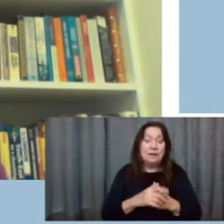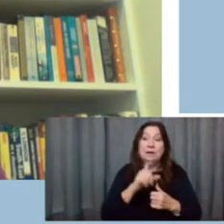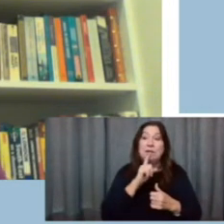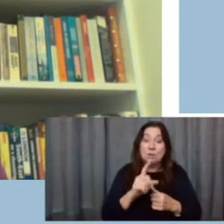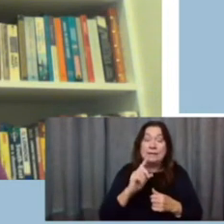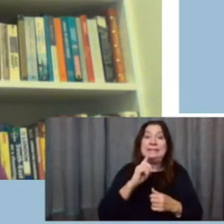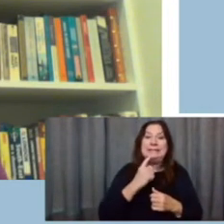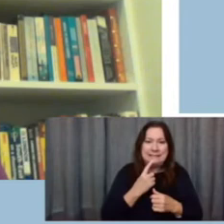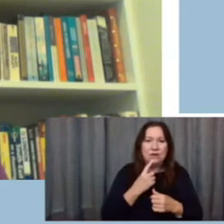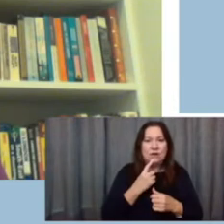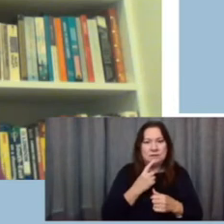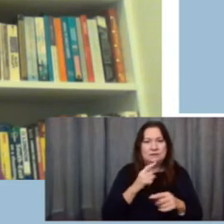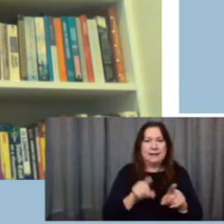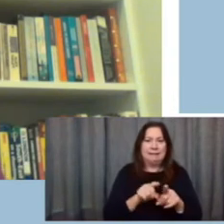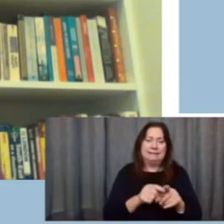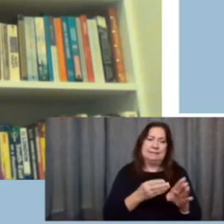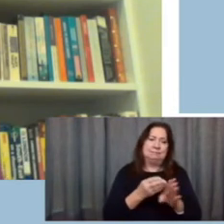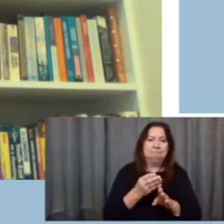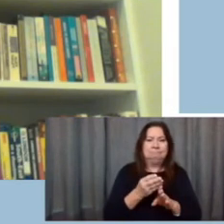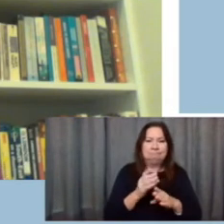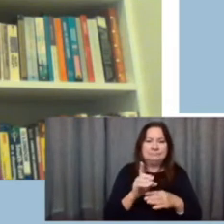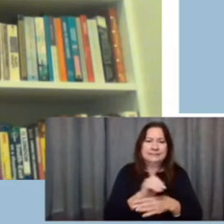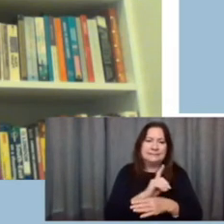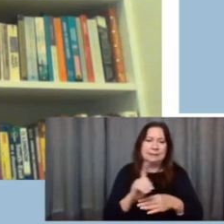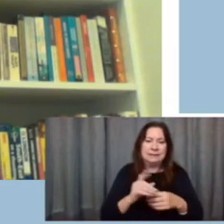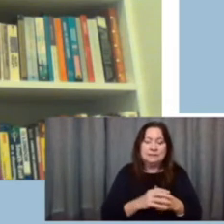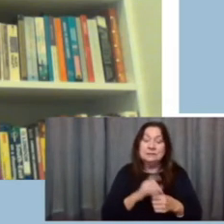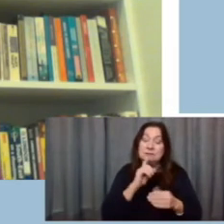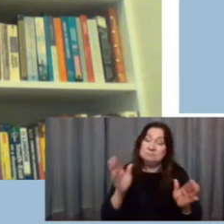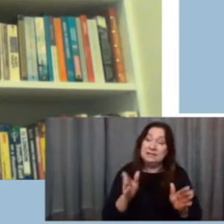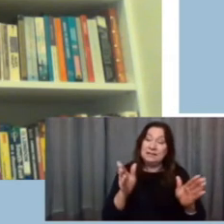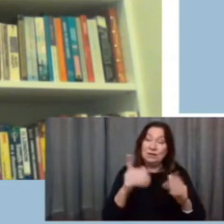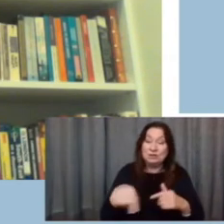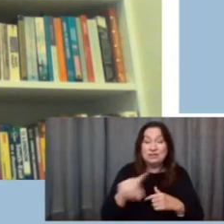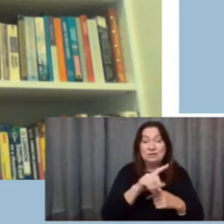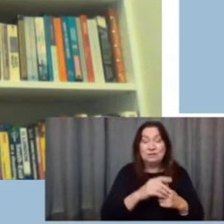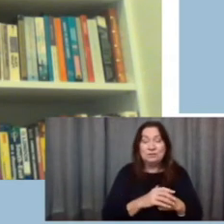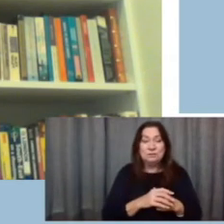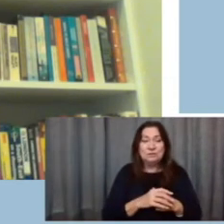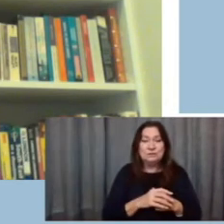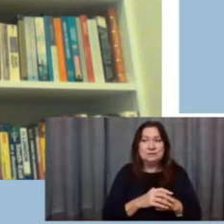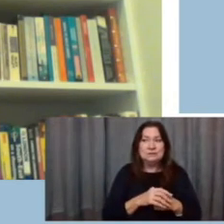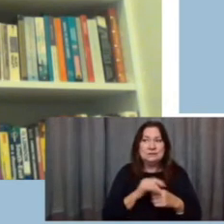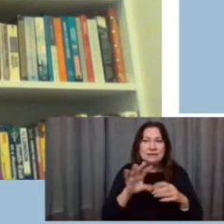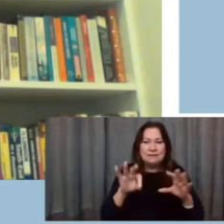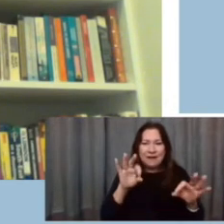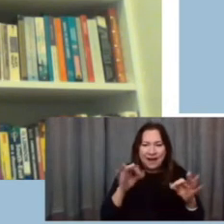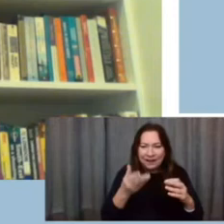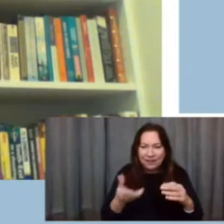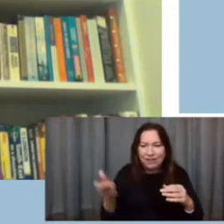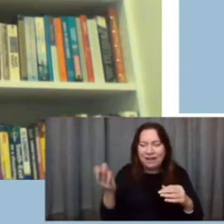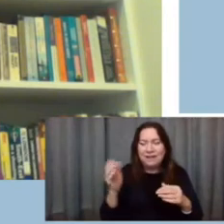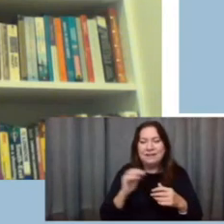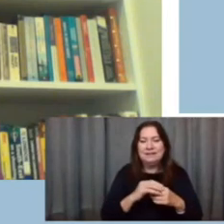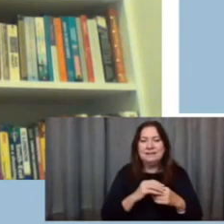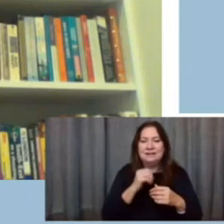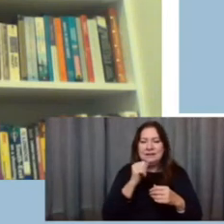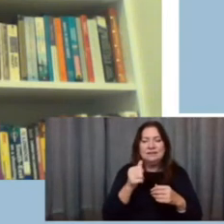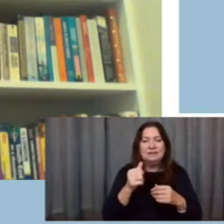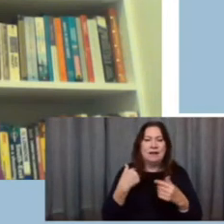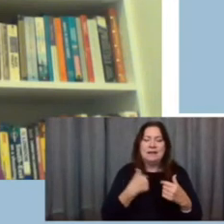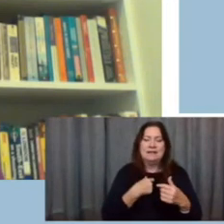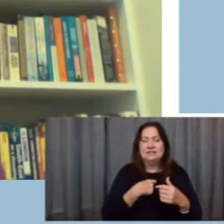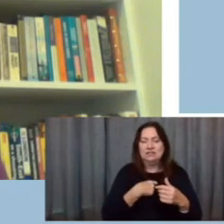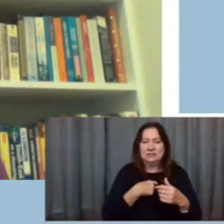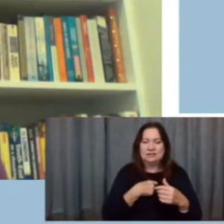as a discipline. So I just invite and encourage all of us to find those things, and not let ourselves get sucked